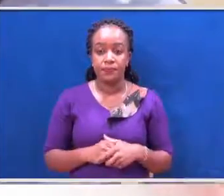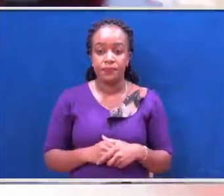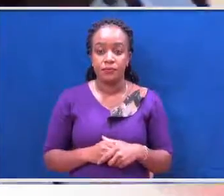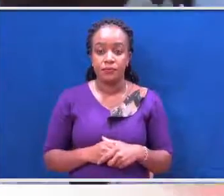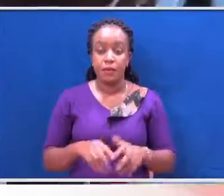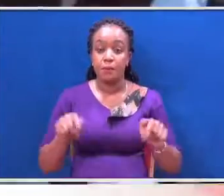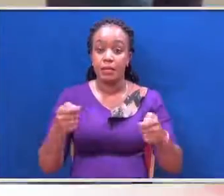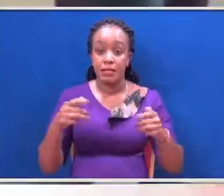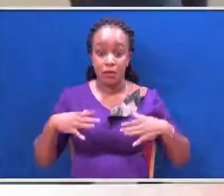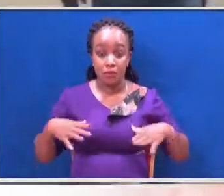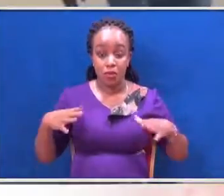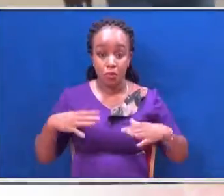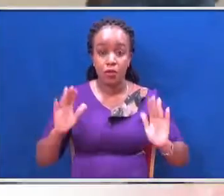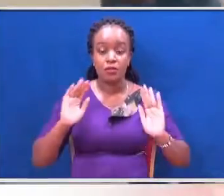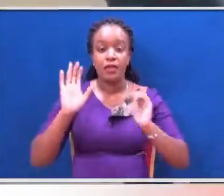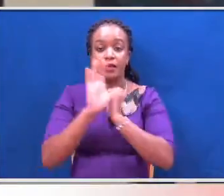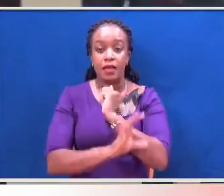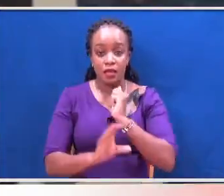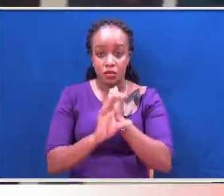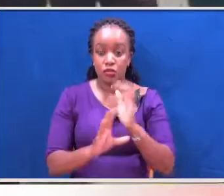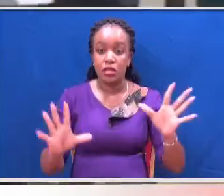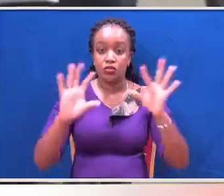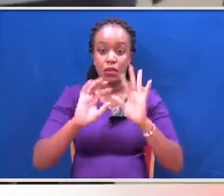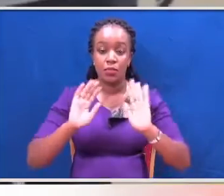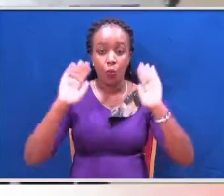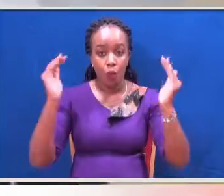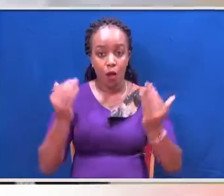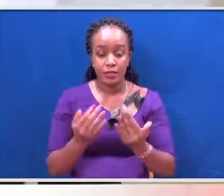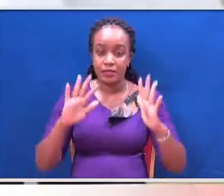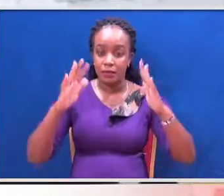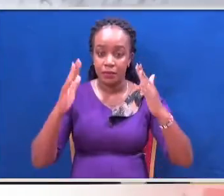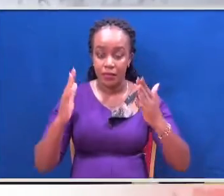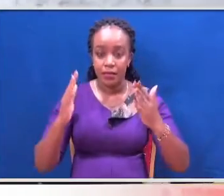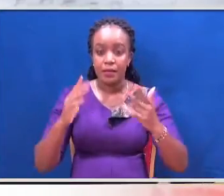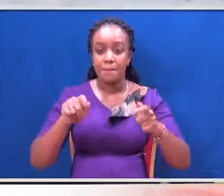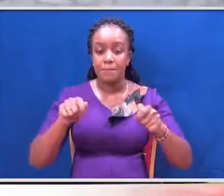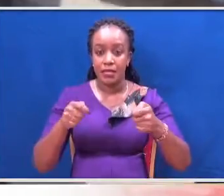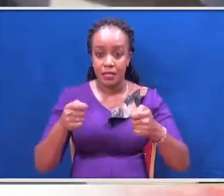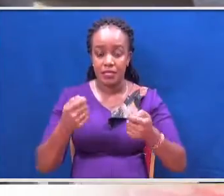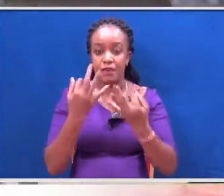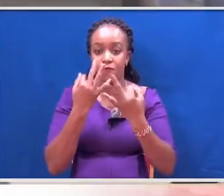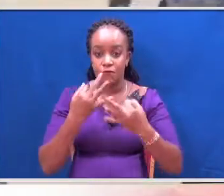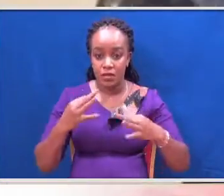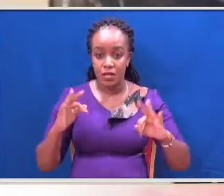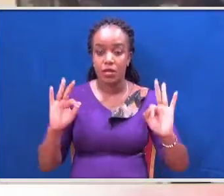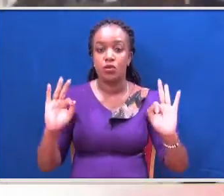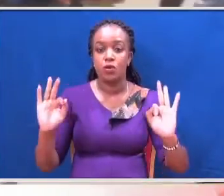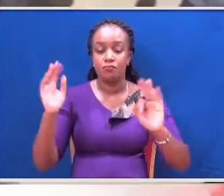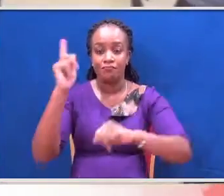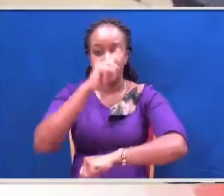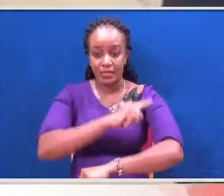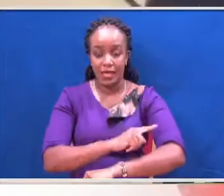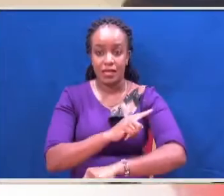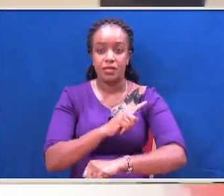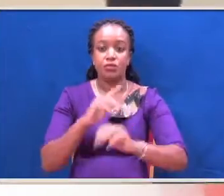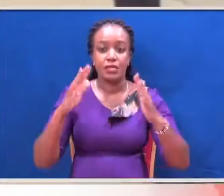Journalists across the country joined the world in marking World Press Freedom Day on Monday to celebrate the milestones achieved by the media.